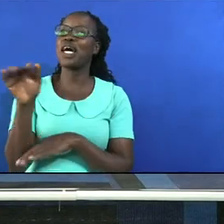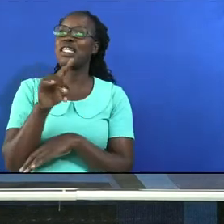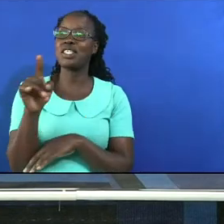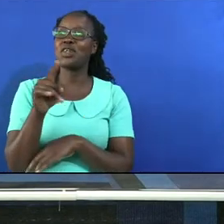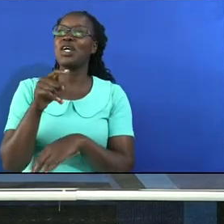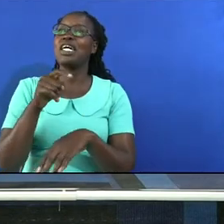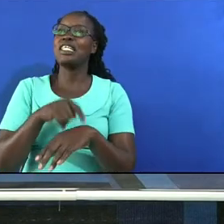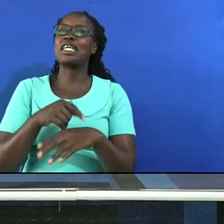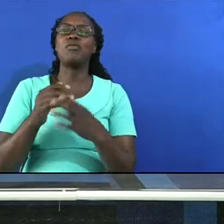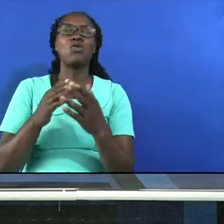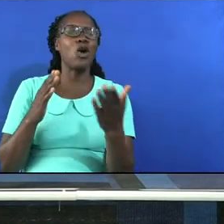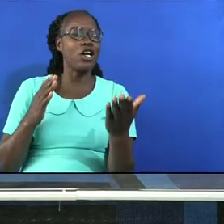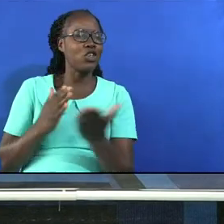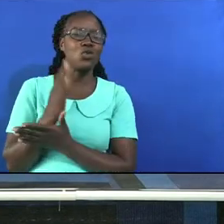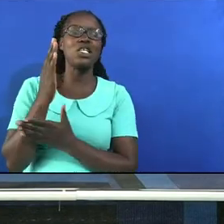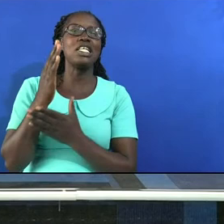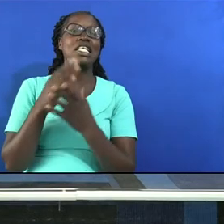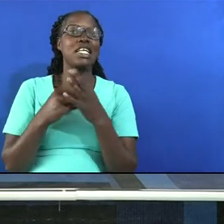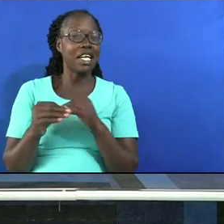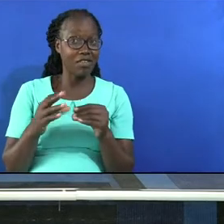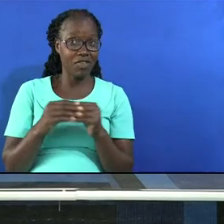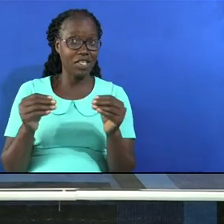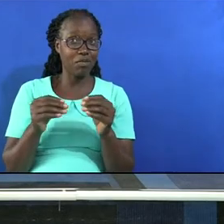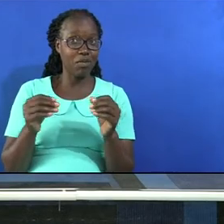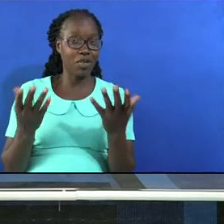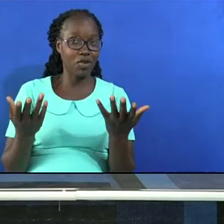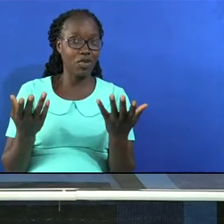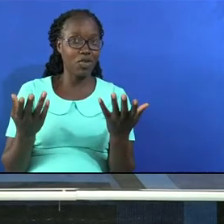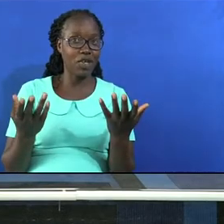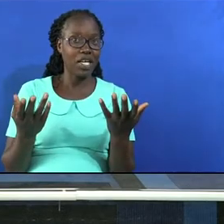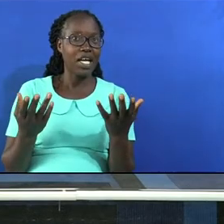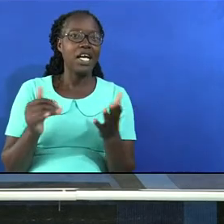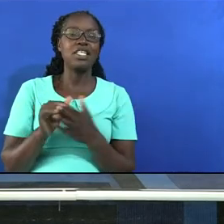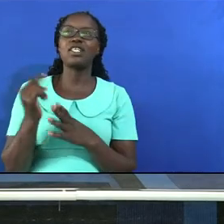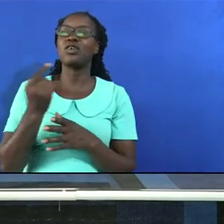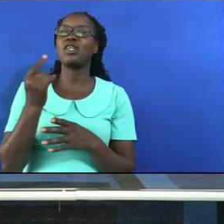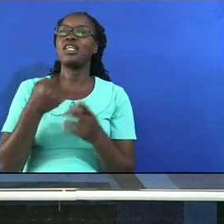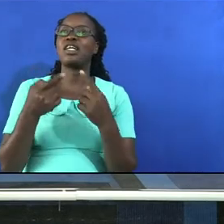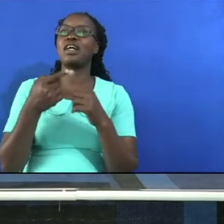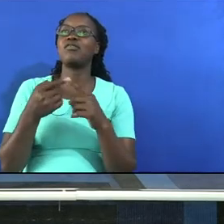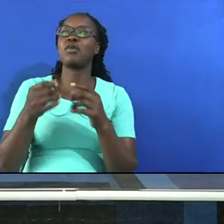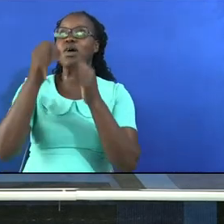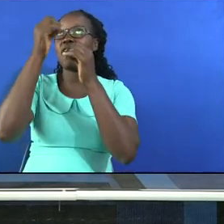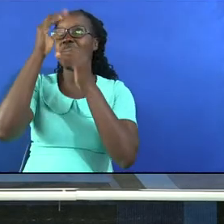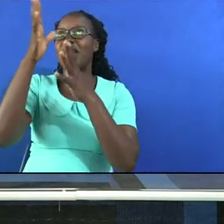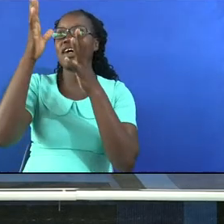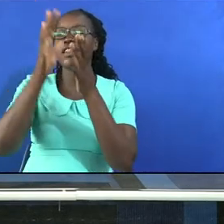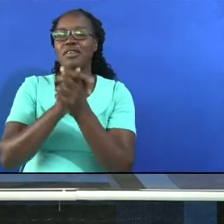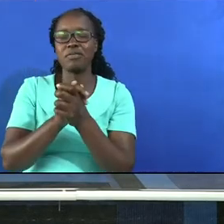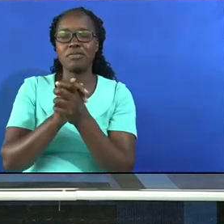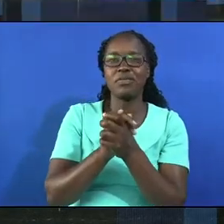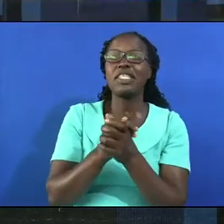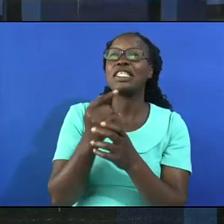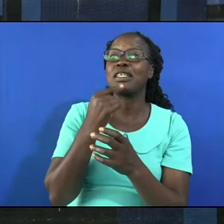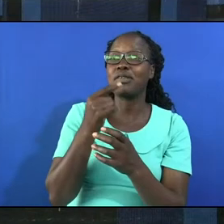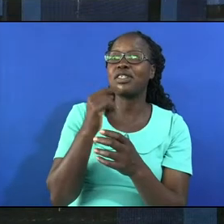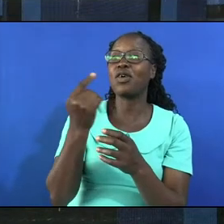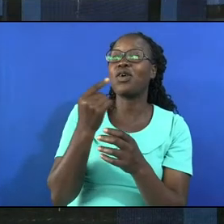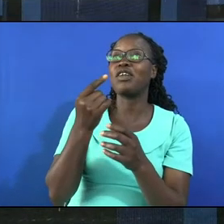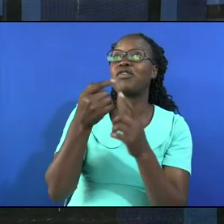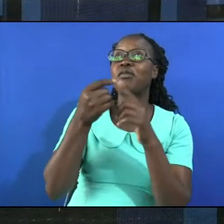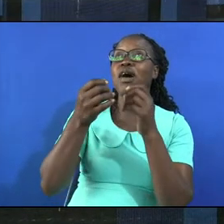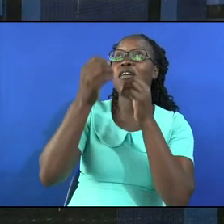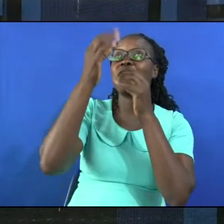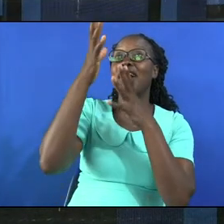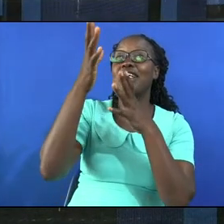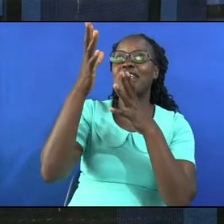where you are thoroughly comfortable. Are we together, friends? And that can only come from our Father. I'm saying that can only come